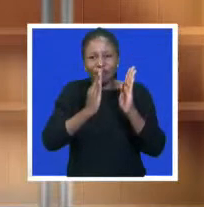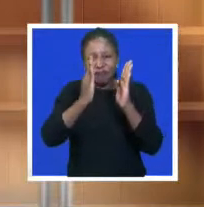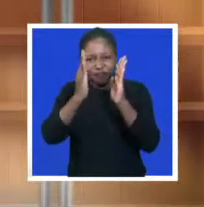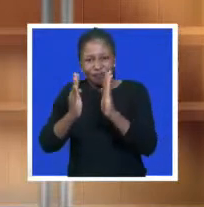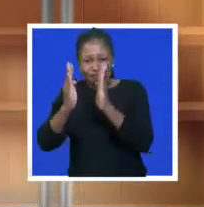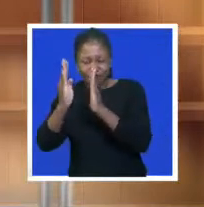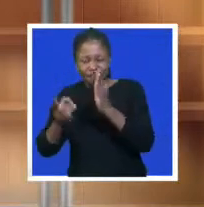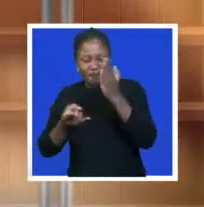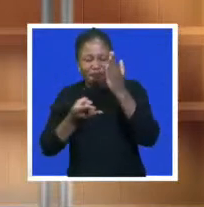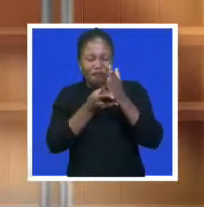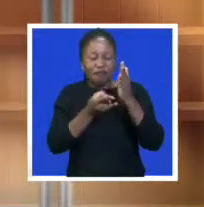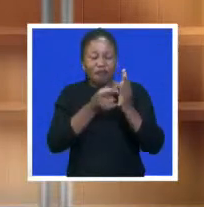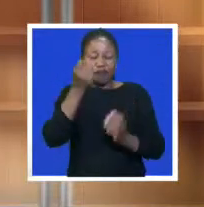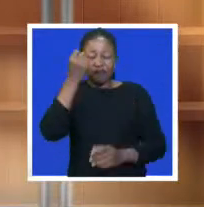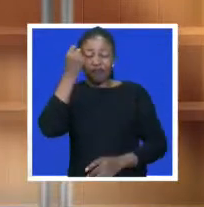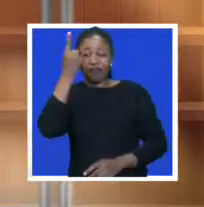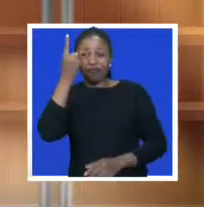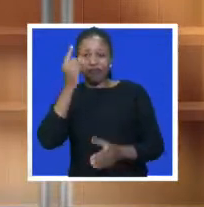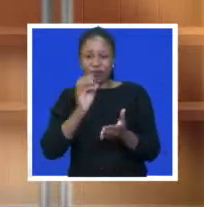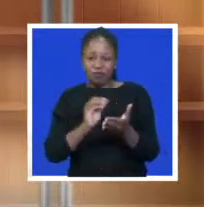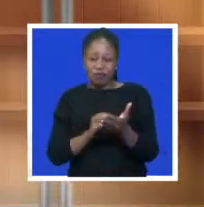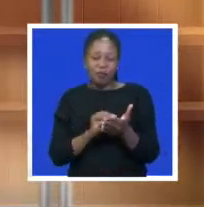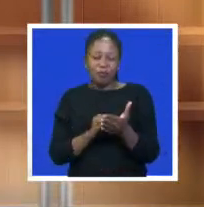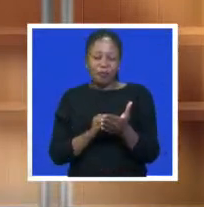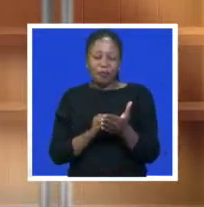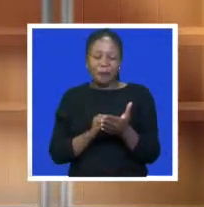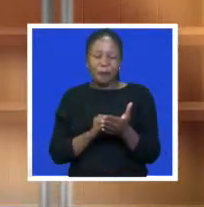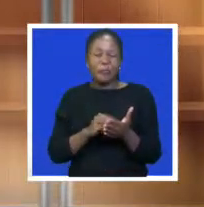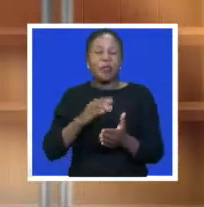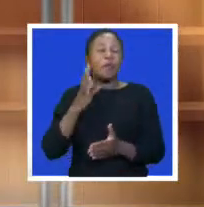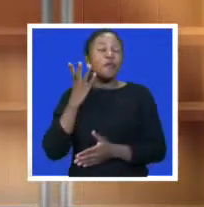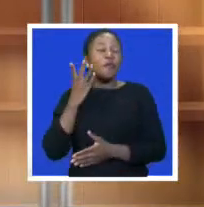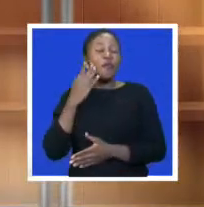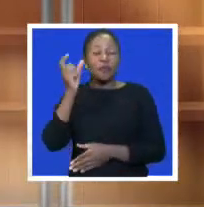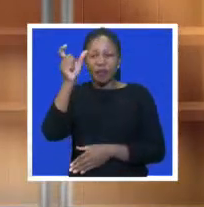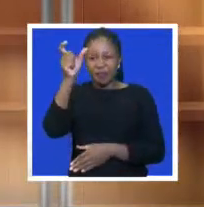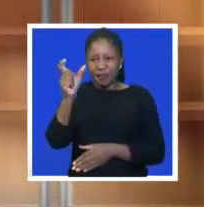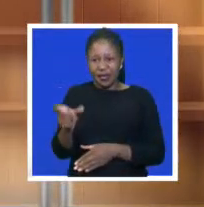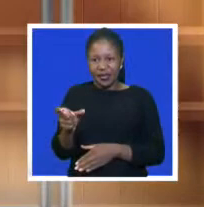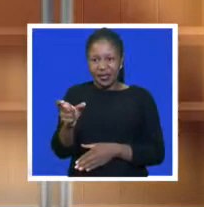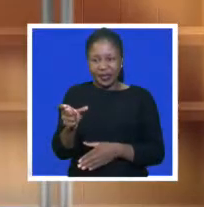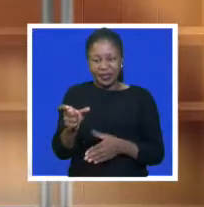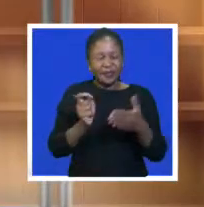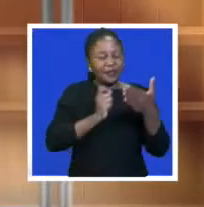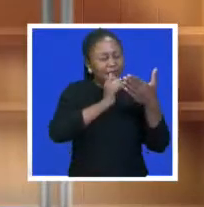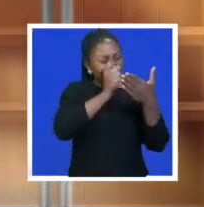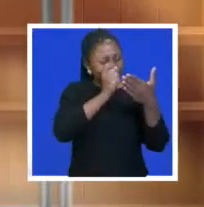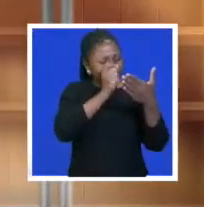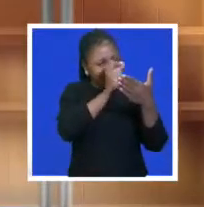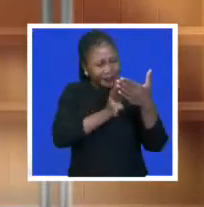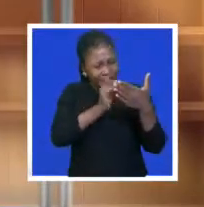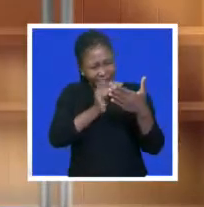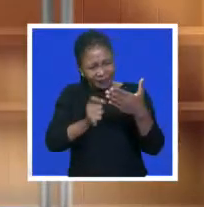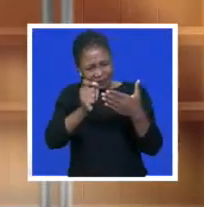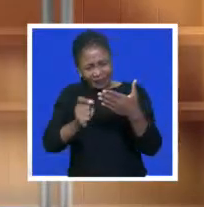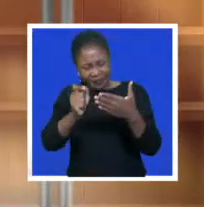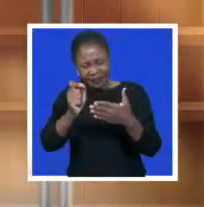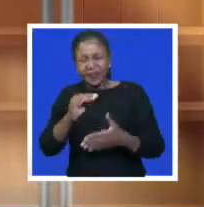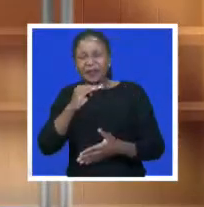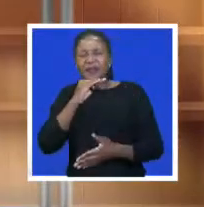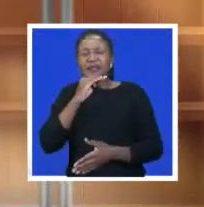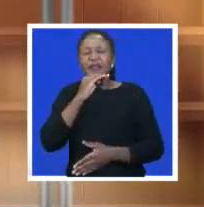they write a particular text, they are going to use these particular things. There is style, sentences. There is